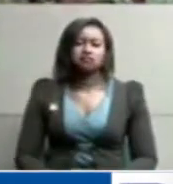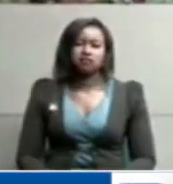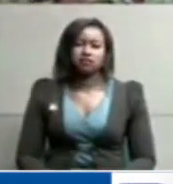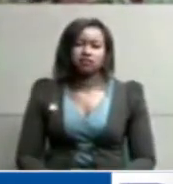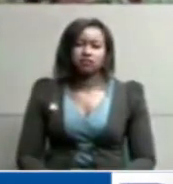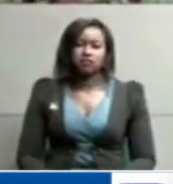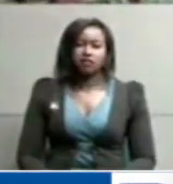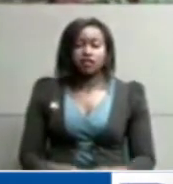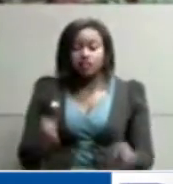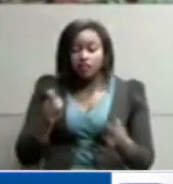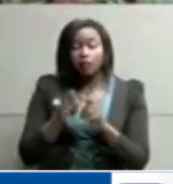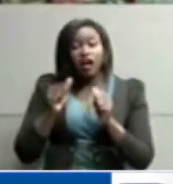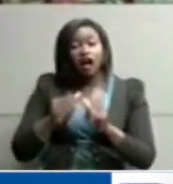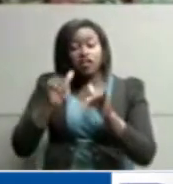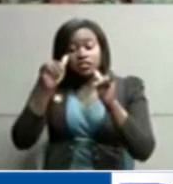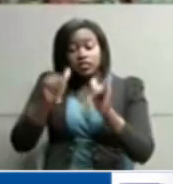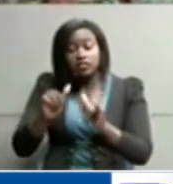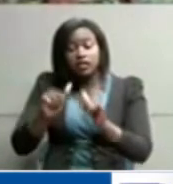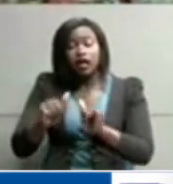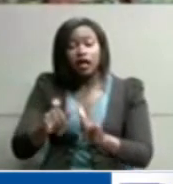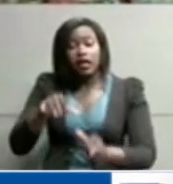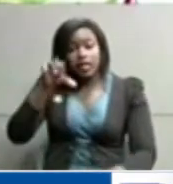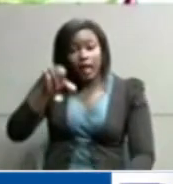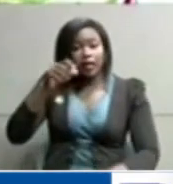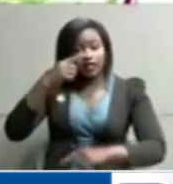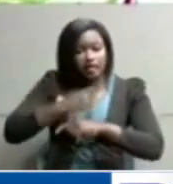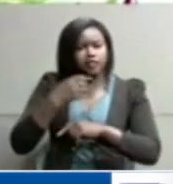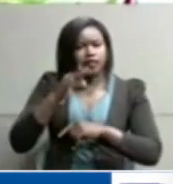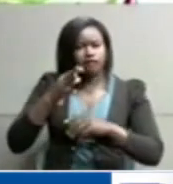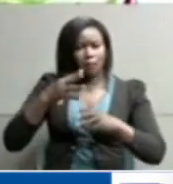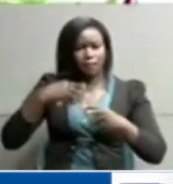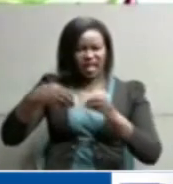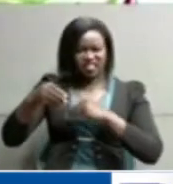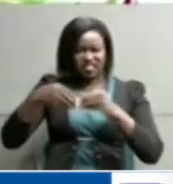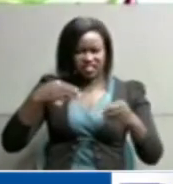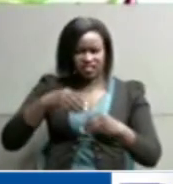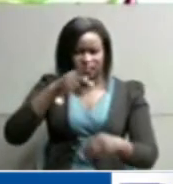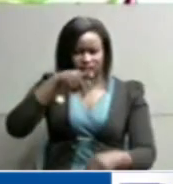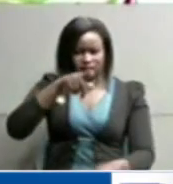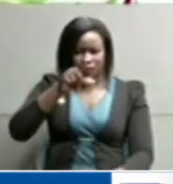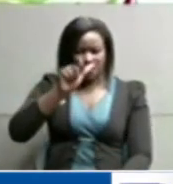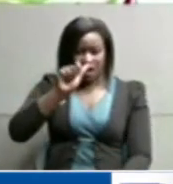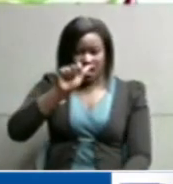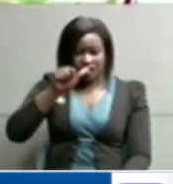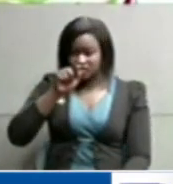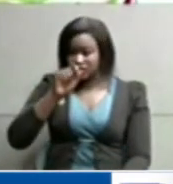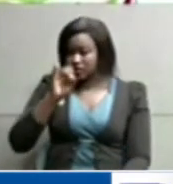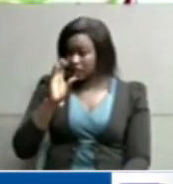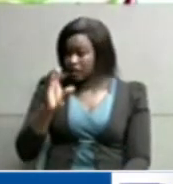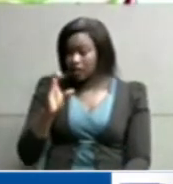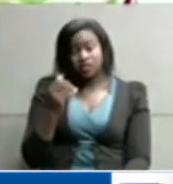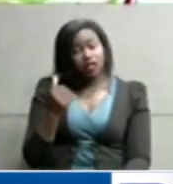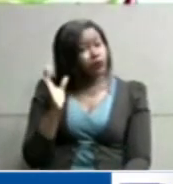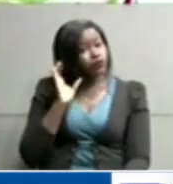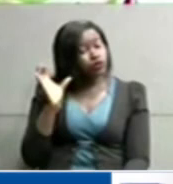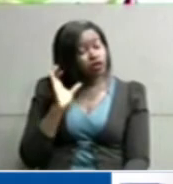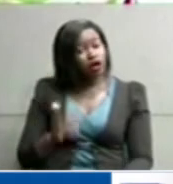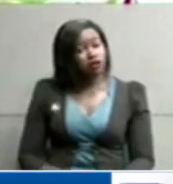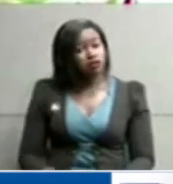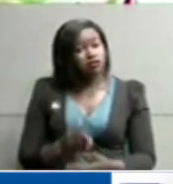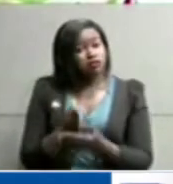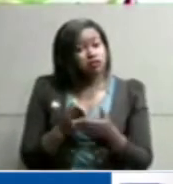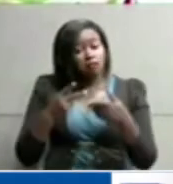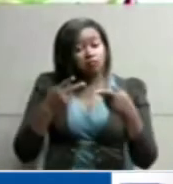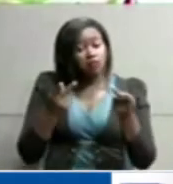the virus up to 9 days on plastic surfaces. So, you hear that in some surfaces, the